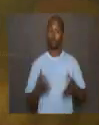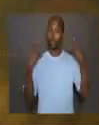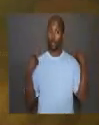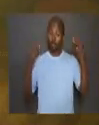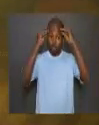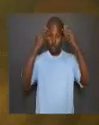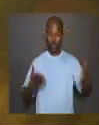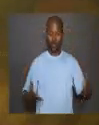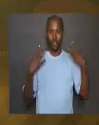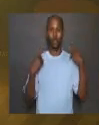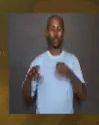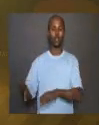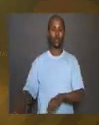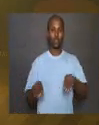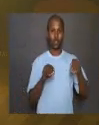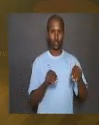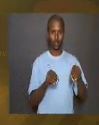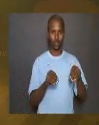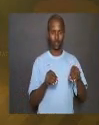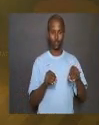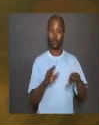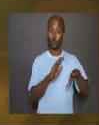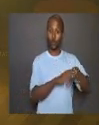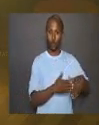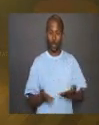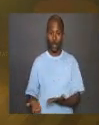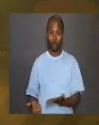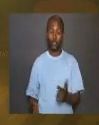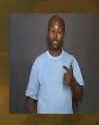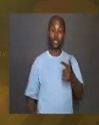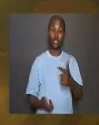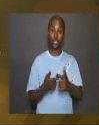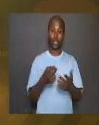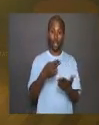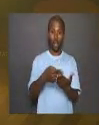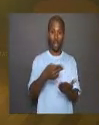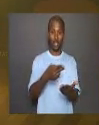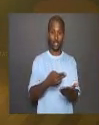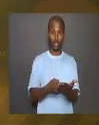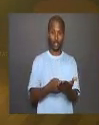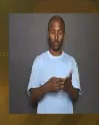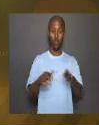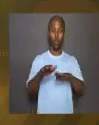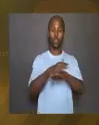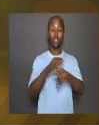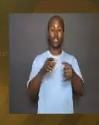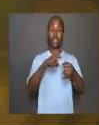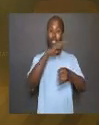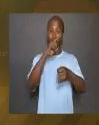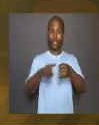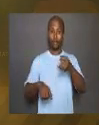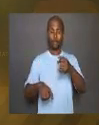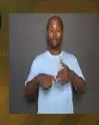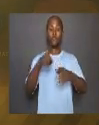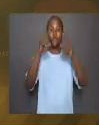Hello teacher, hello students. Welcome to our second lesson on the extreme